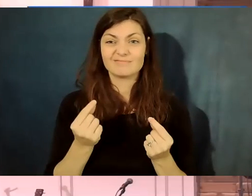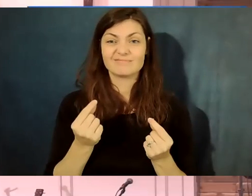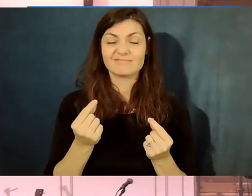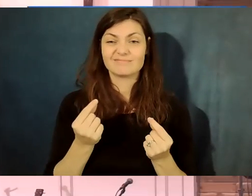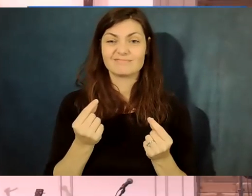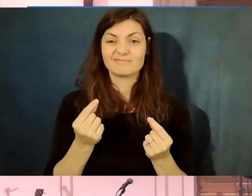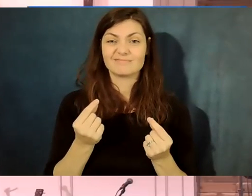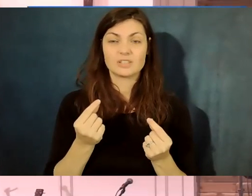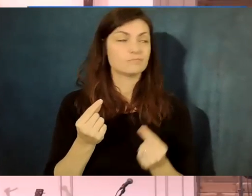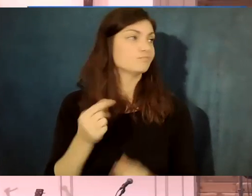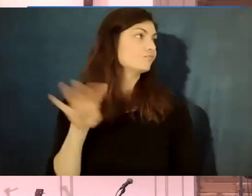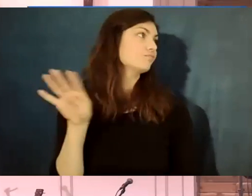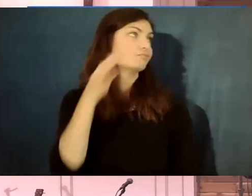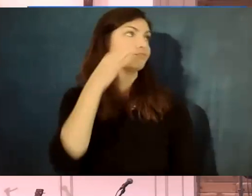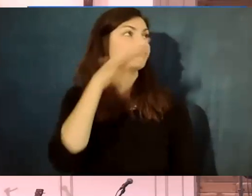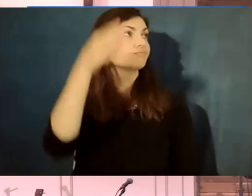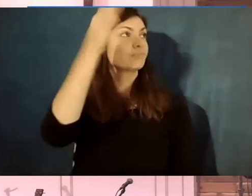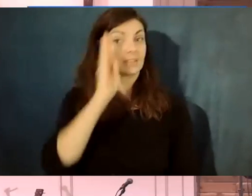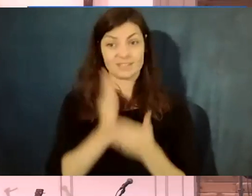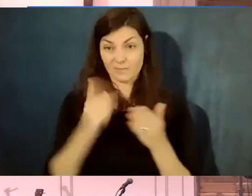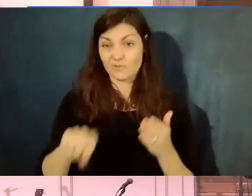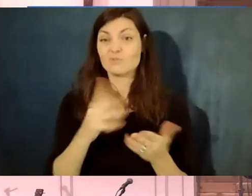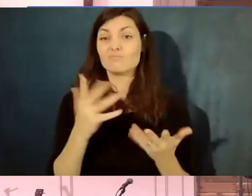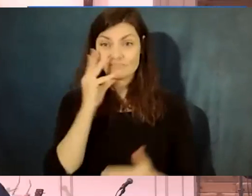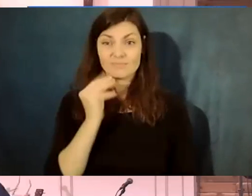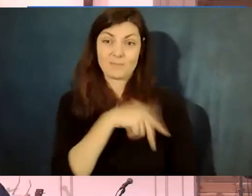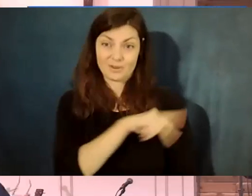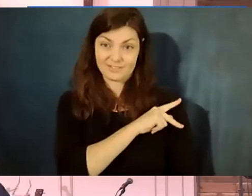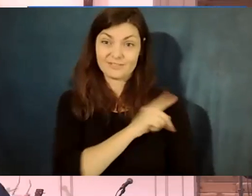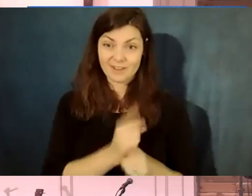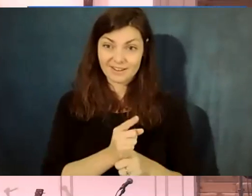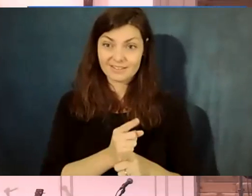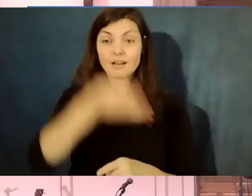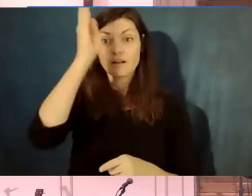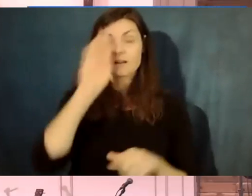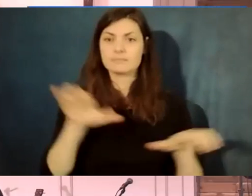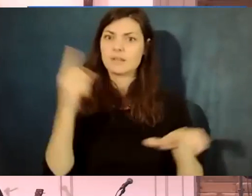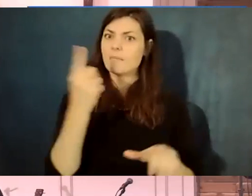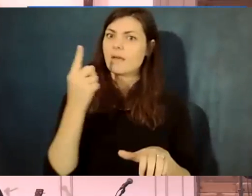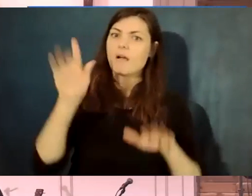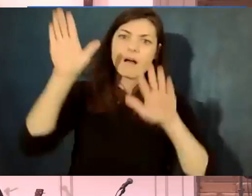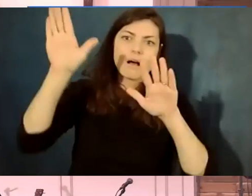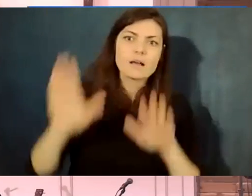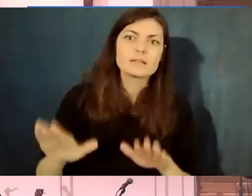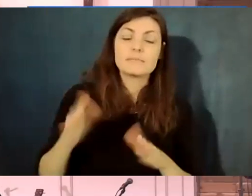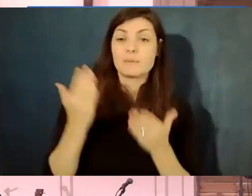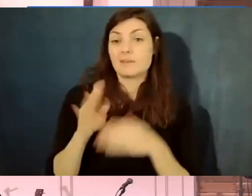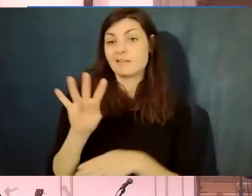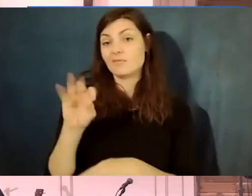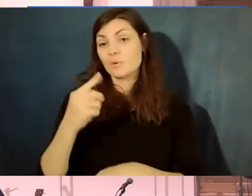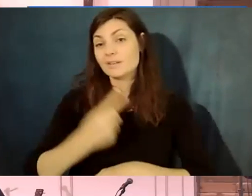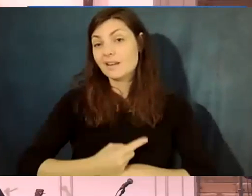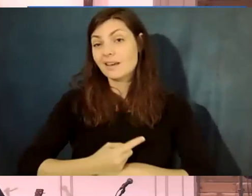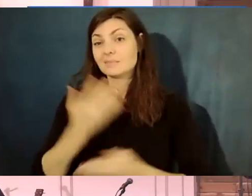And we know the story personally, some of us, that God can do an amazing thing in your life, but a little ways down the road, maybe 40 days, maybe